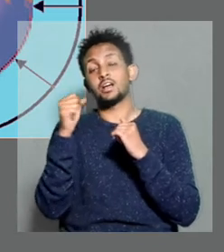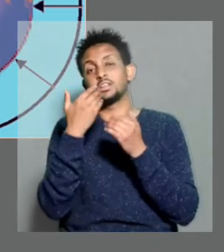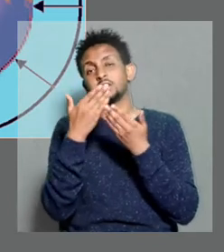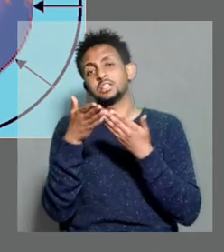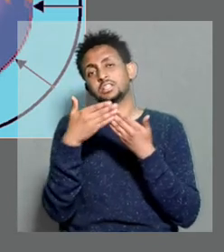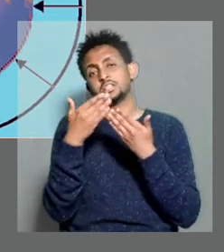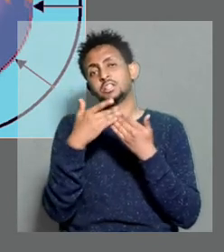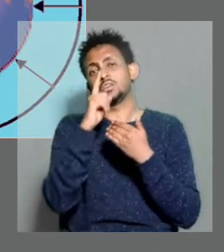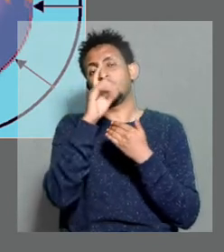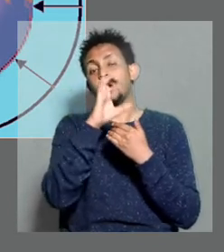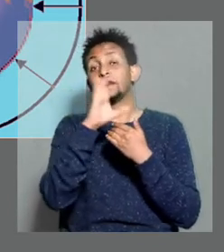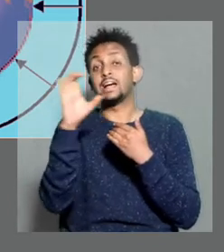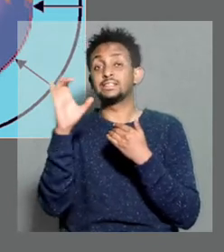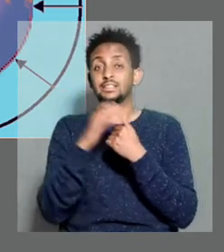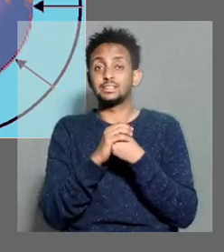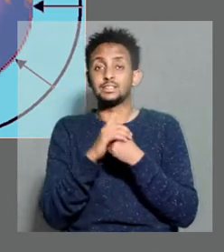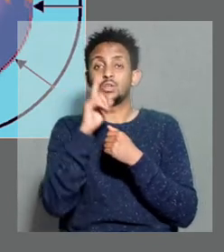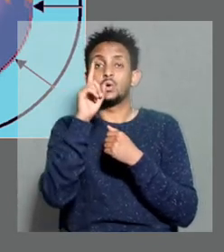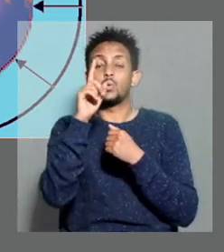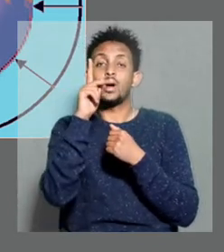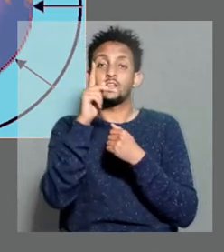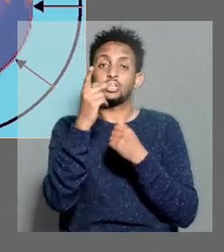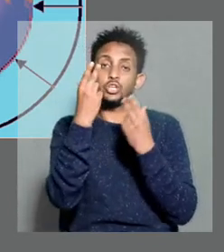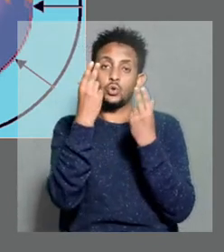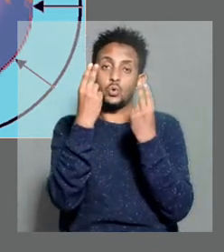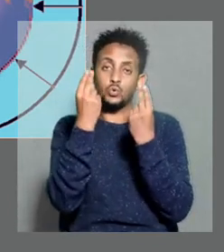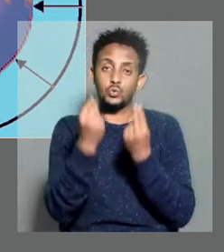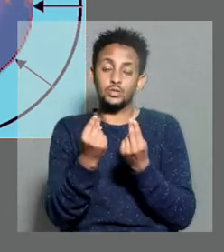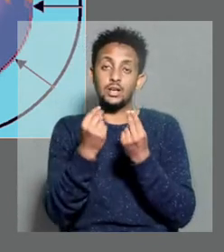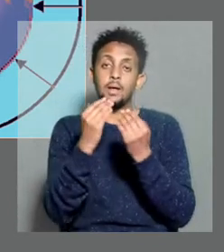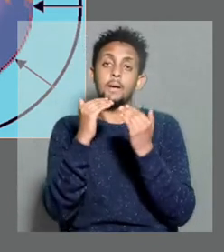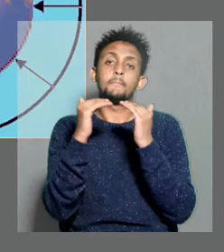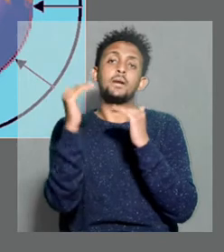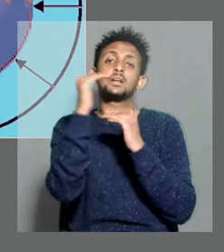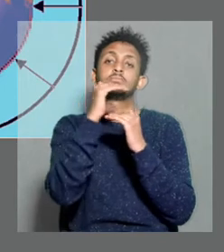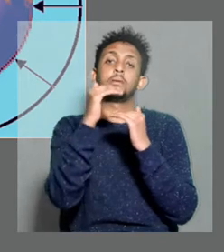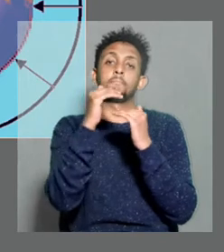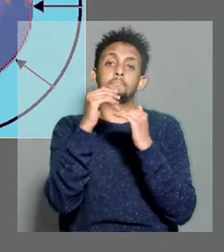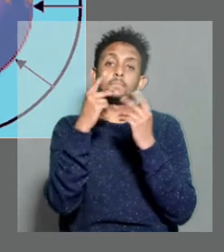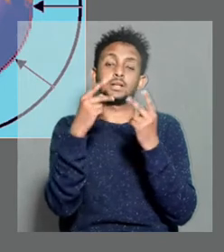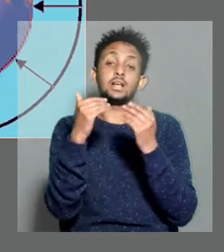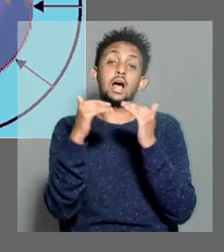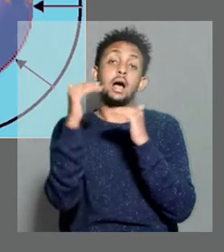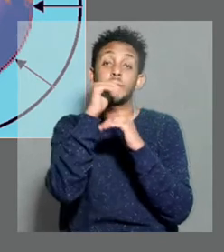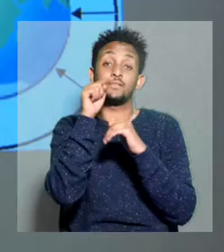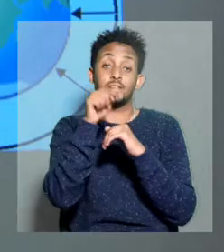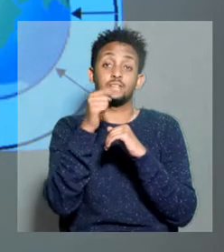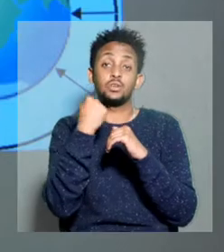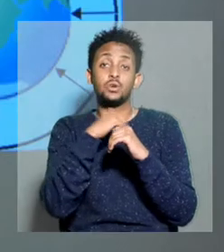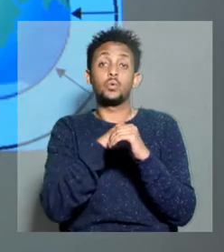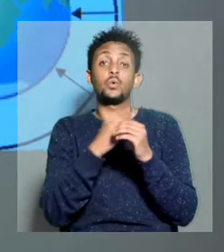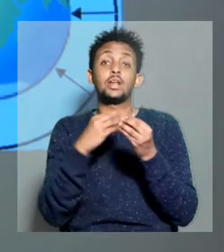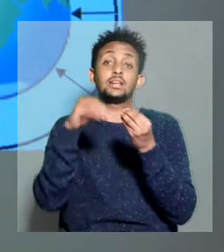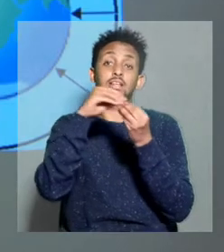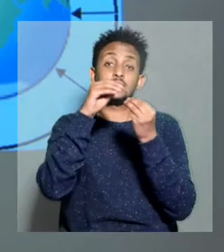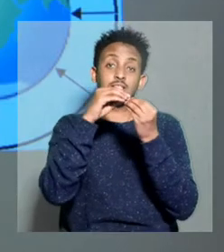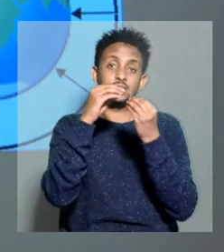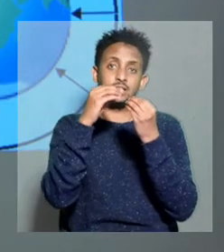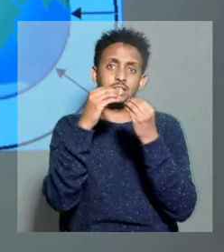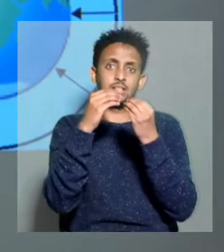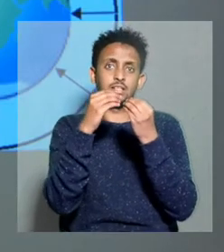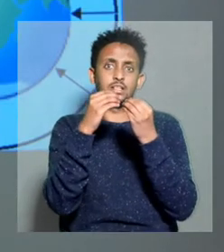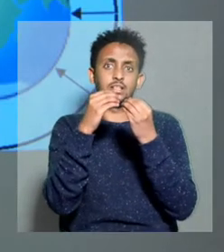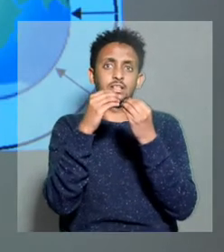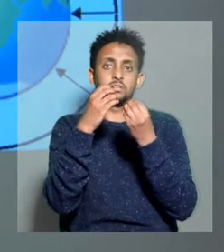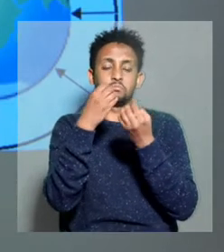can use 101 kilopascal is the maximum pressure. Above that, when you are increasing elevation, when you